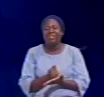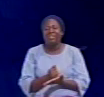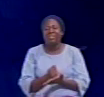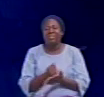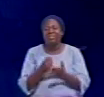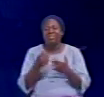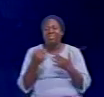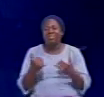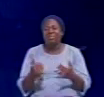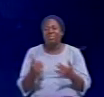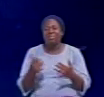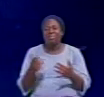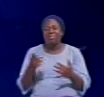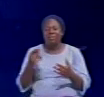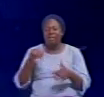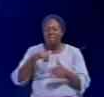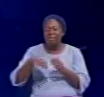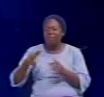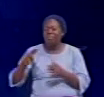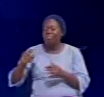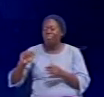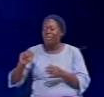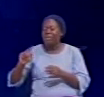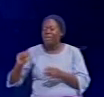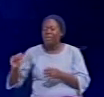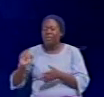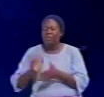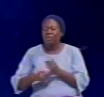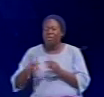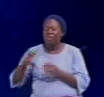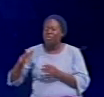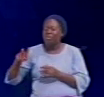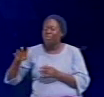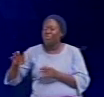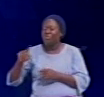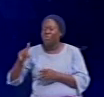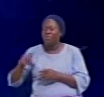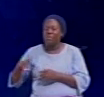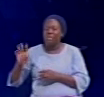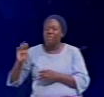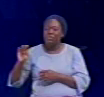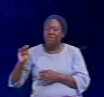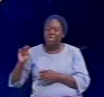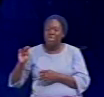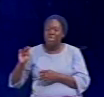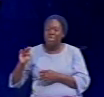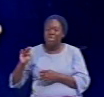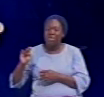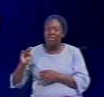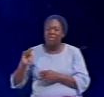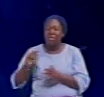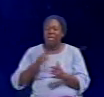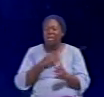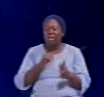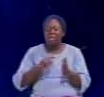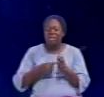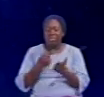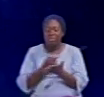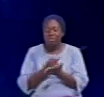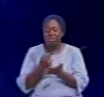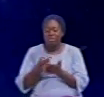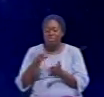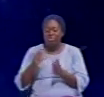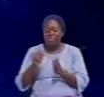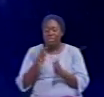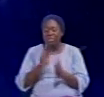Now the Gospel of Matthew, according to Matthew chapter 24, verse 14 says, "And this gospel of the